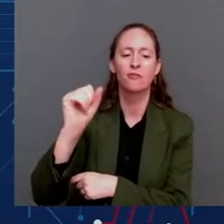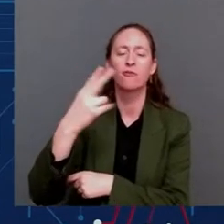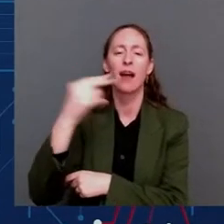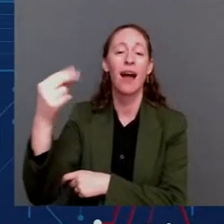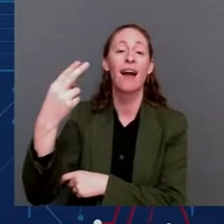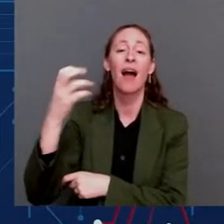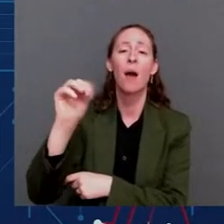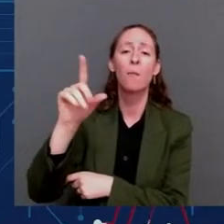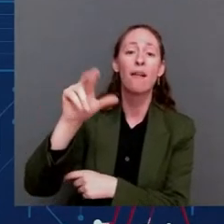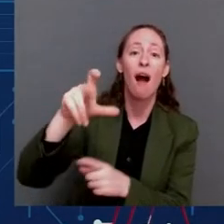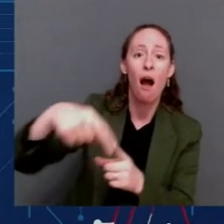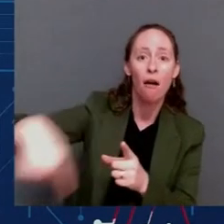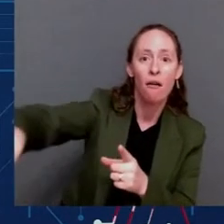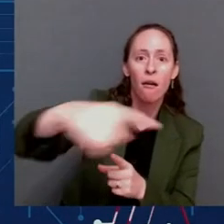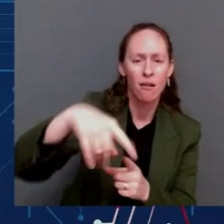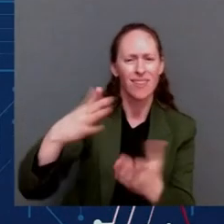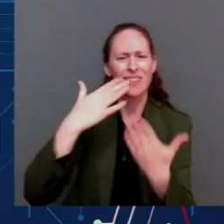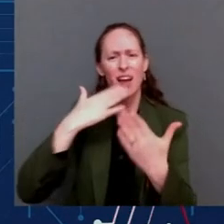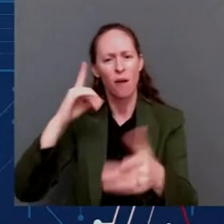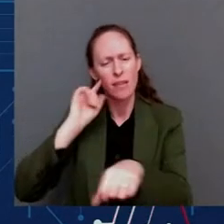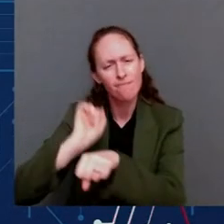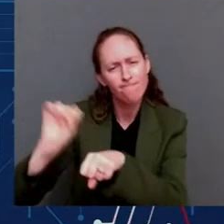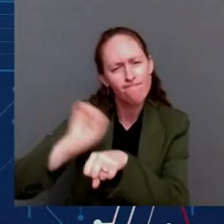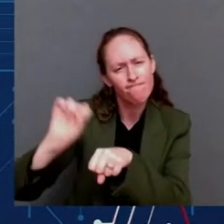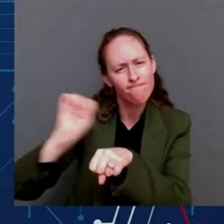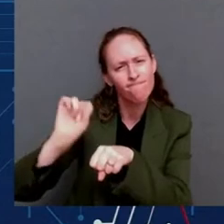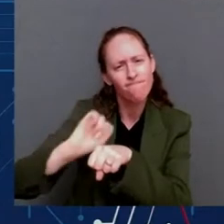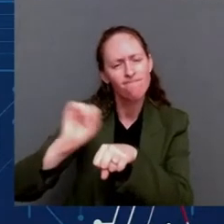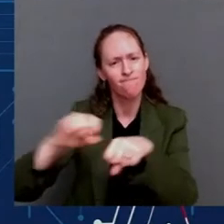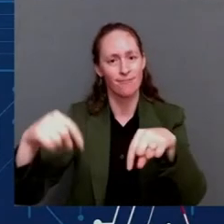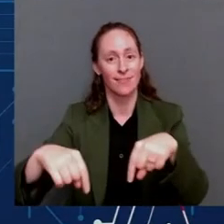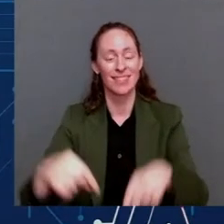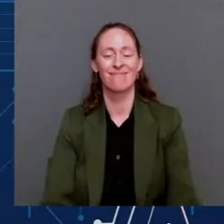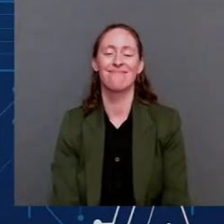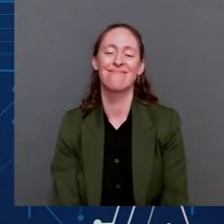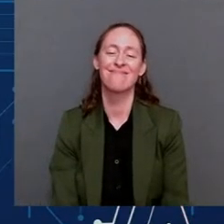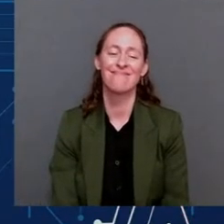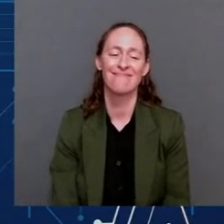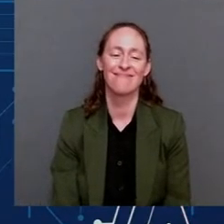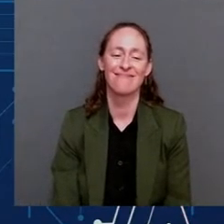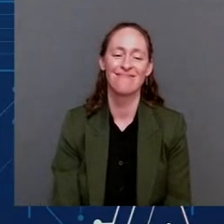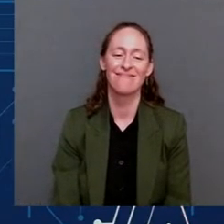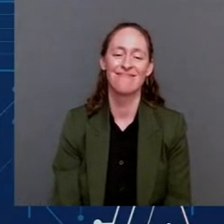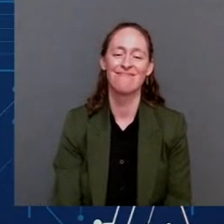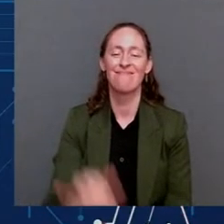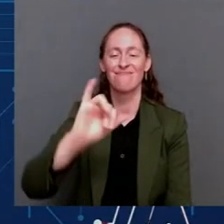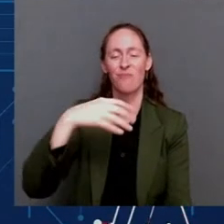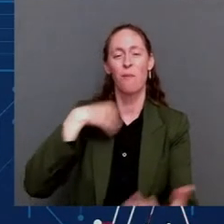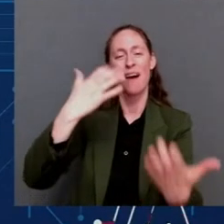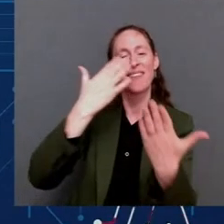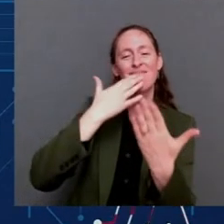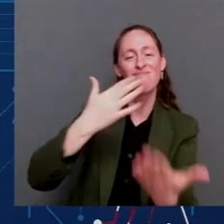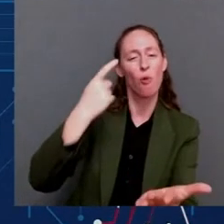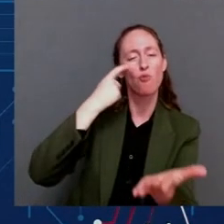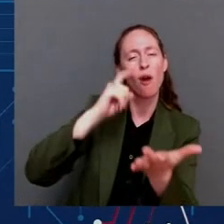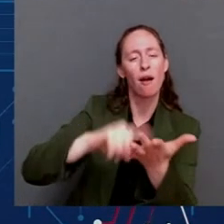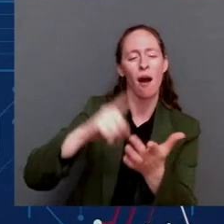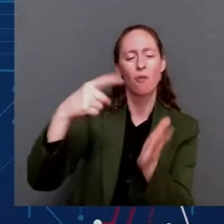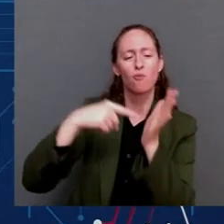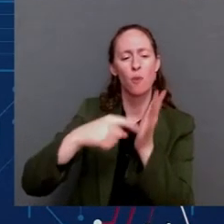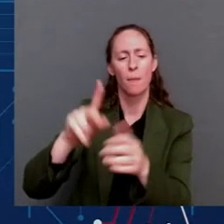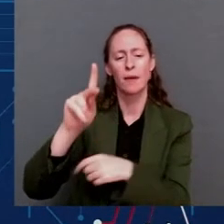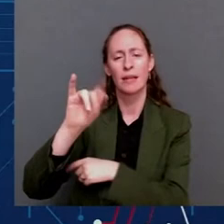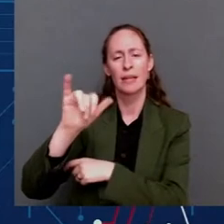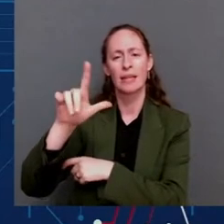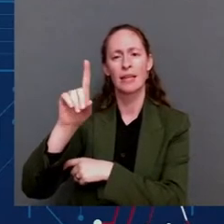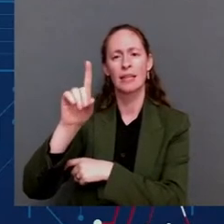Kildee. I tell you what, as a man who cares a great deal about this issue, along with Senator Peters of Stabenow,